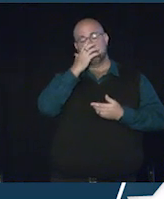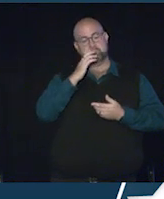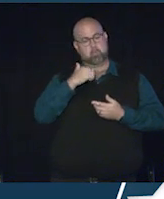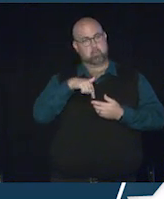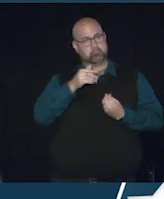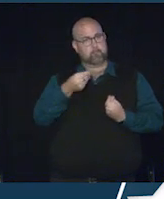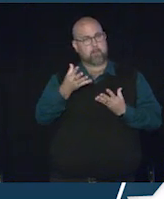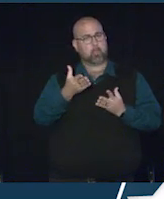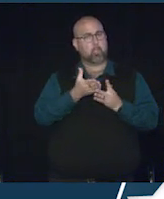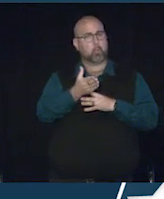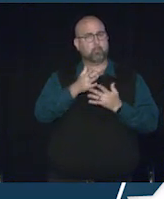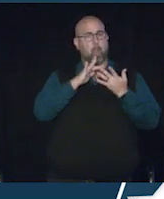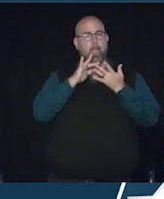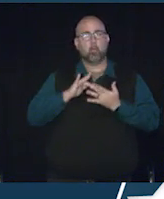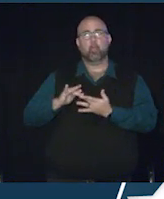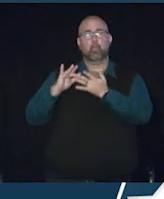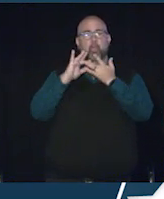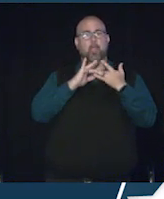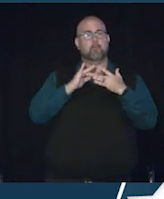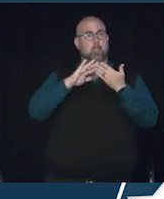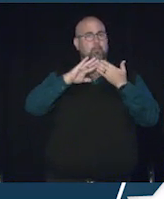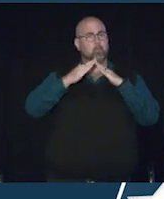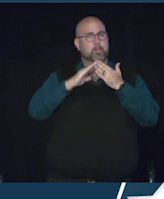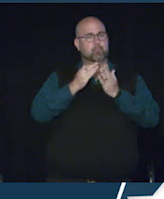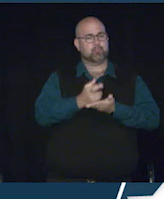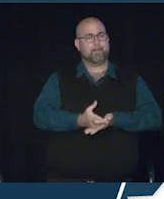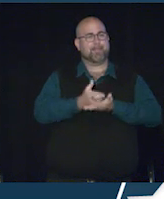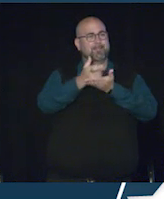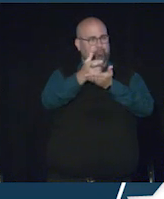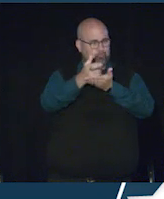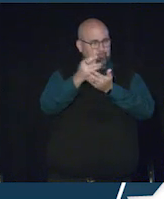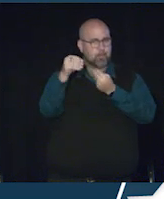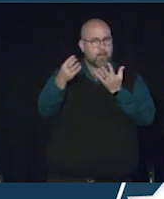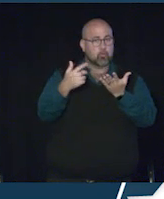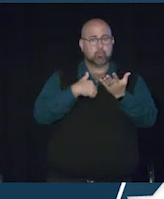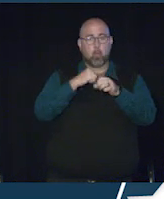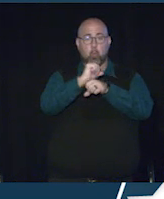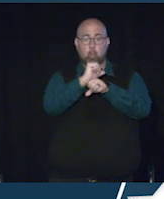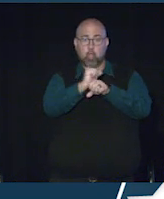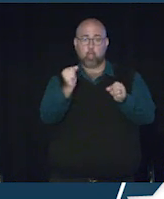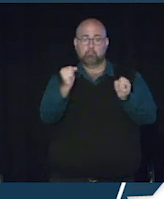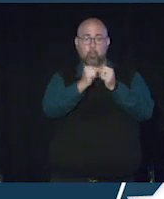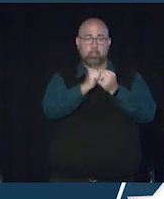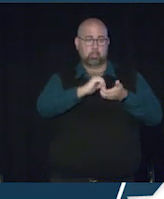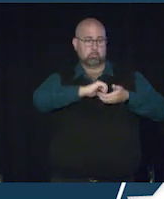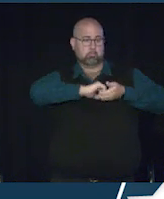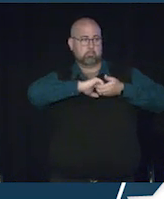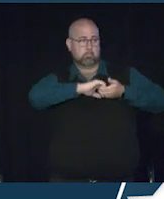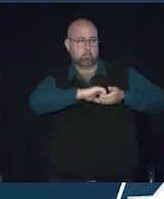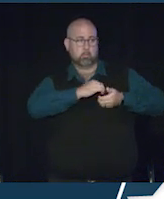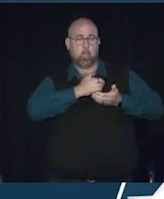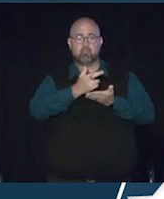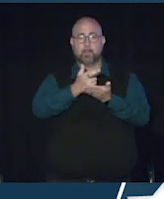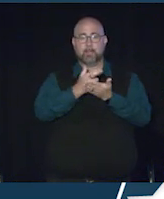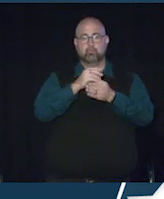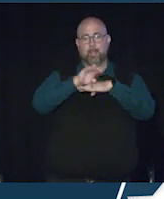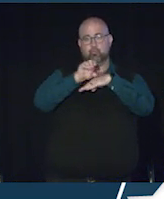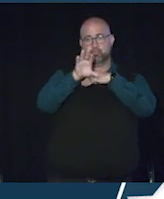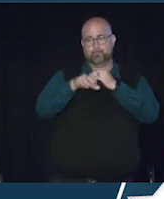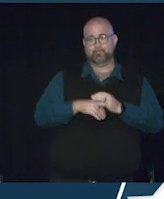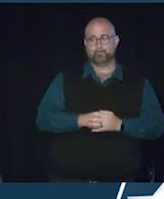through our network of community rehabilitation providers that work along with our rehabilitation